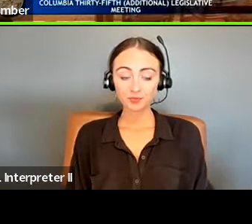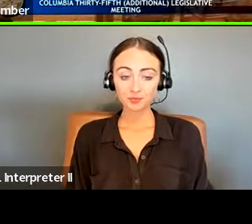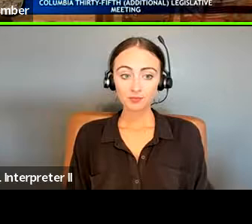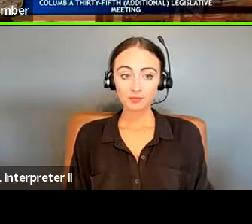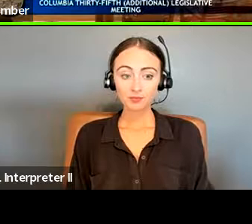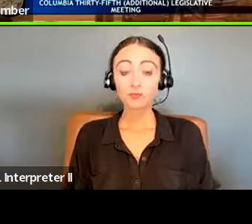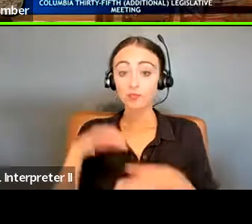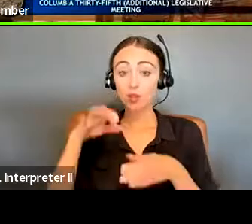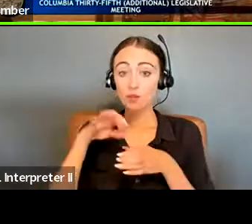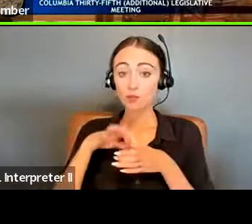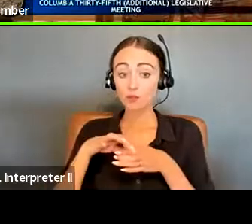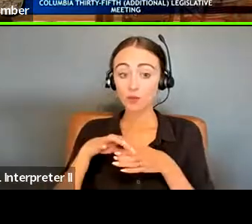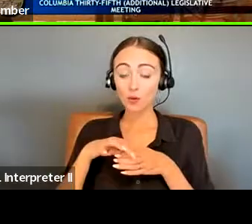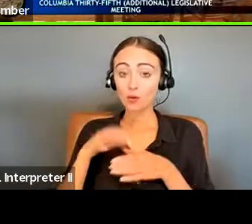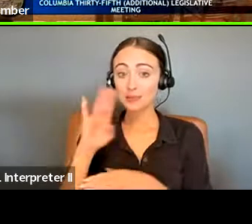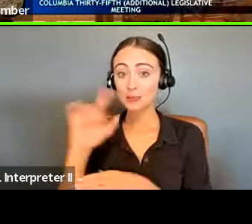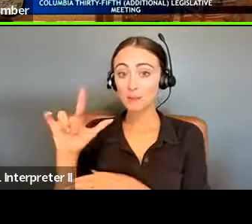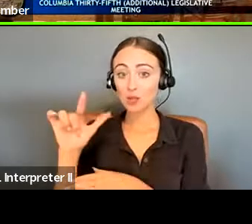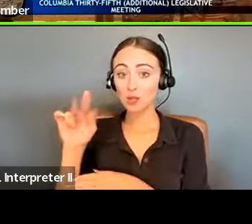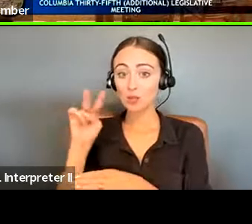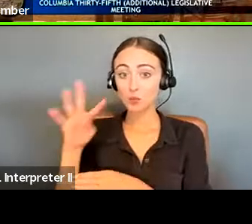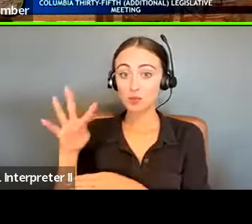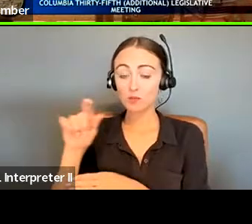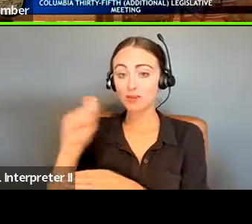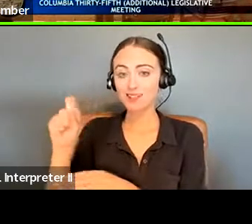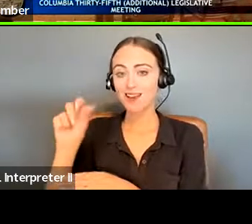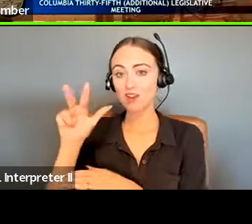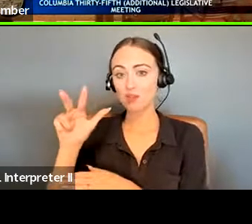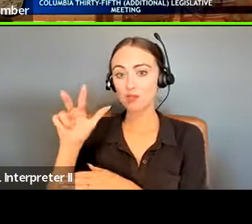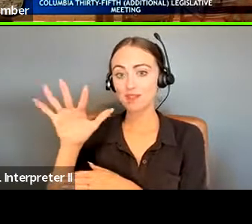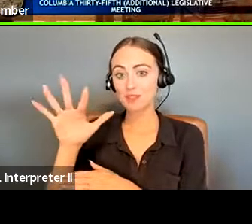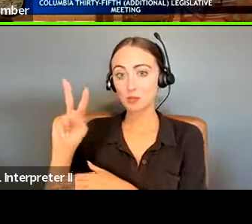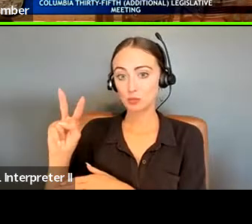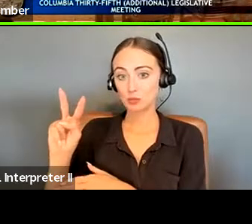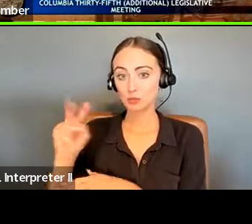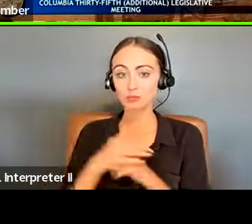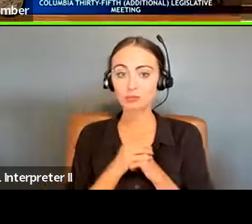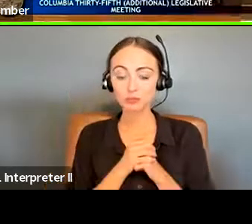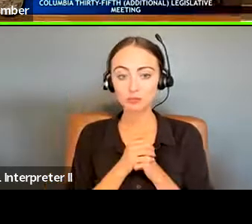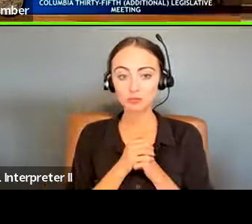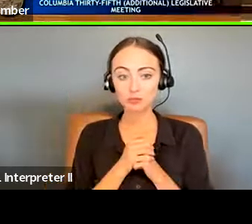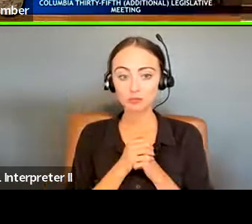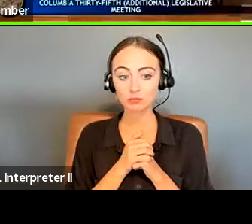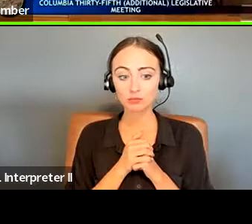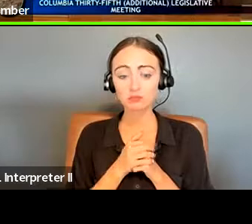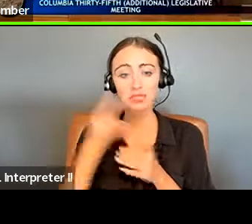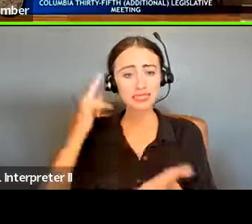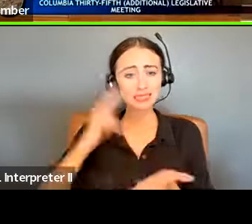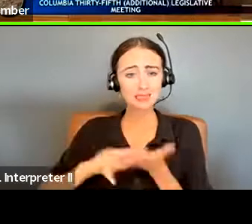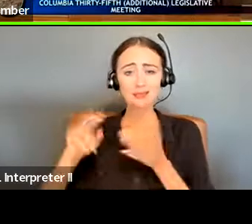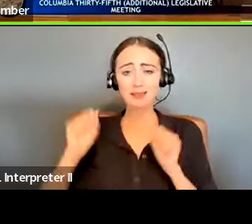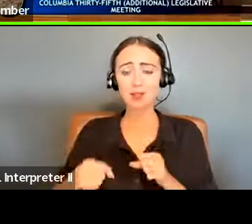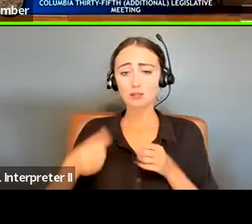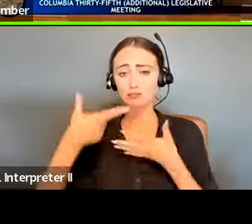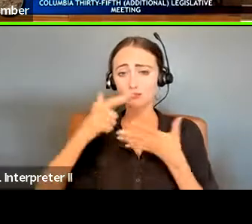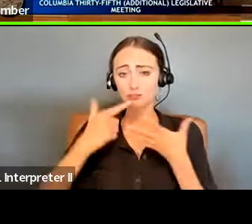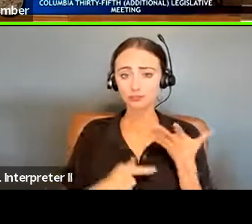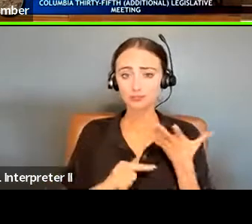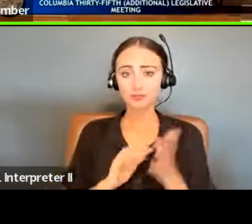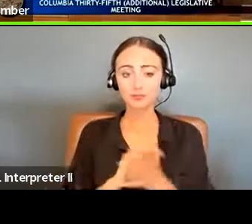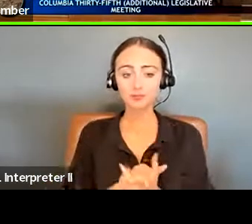The vote is on Bill 24-352. Madam Secretary, would you call the roll,